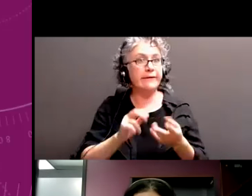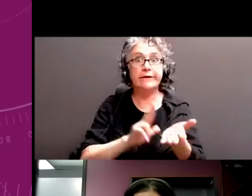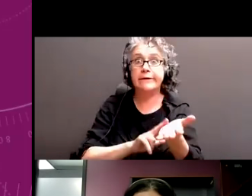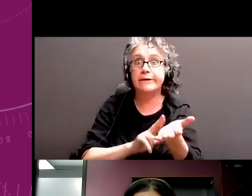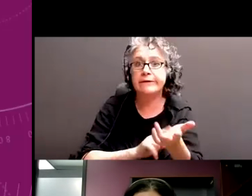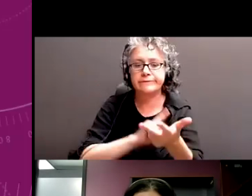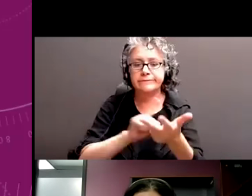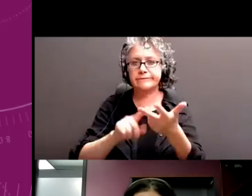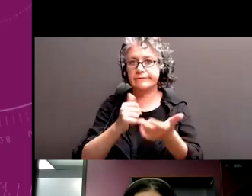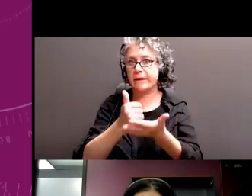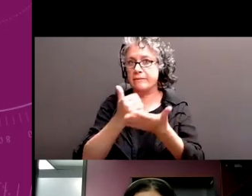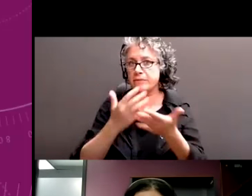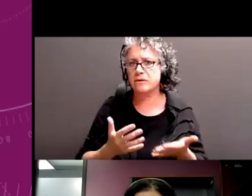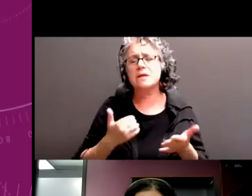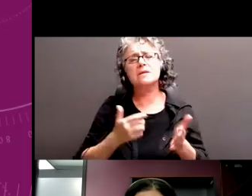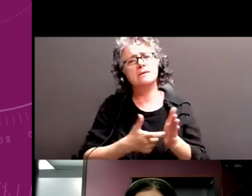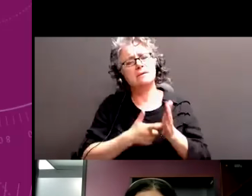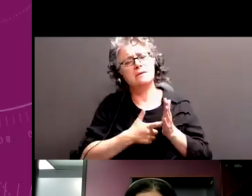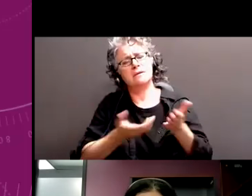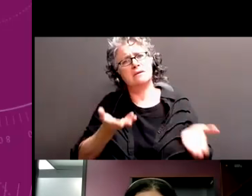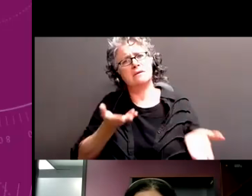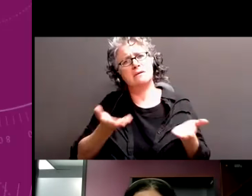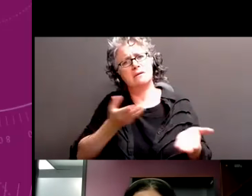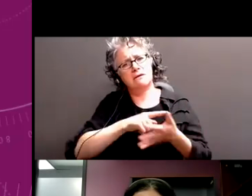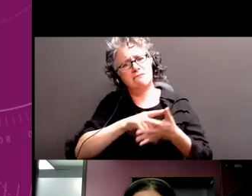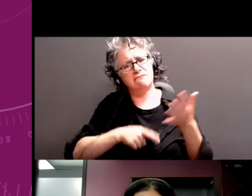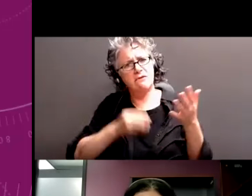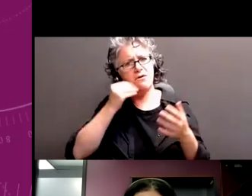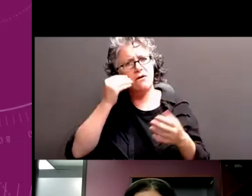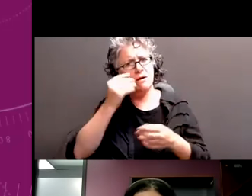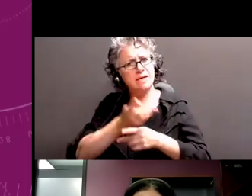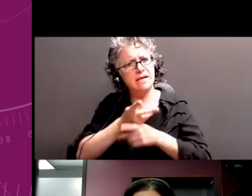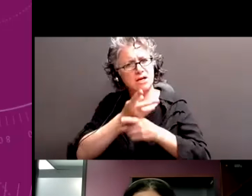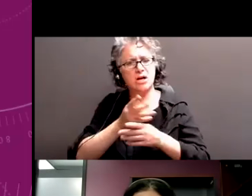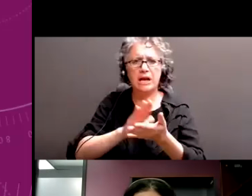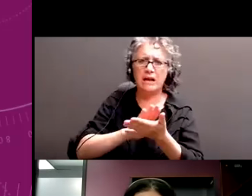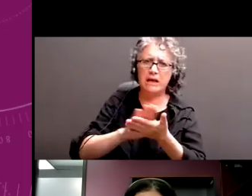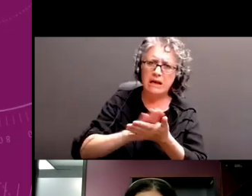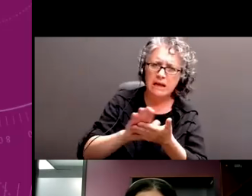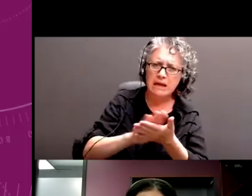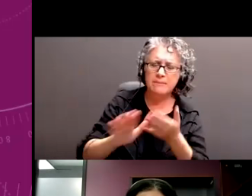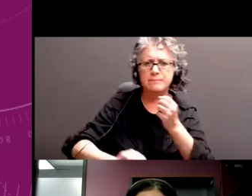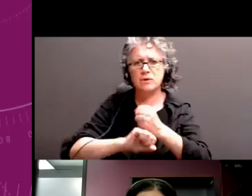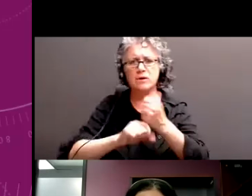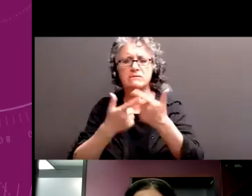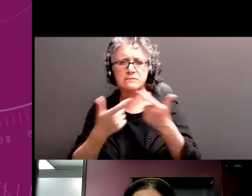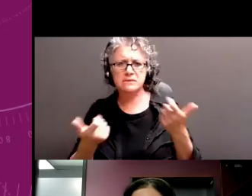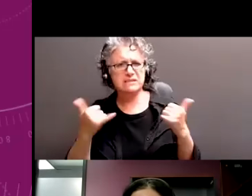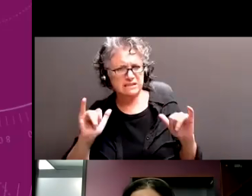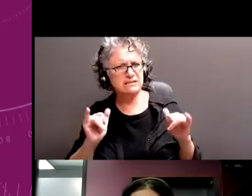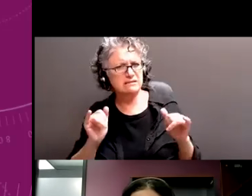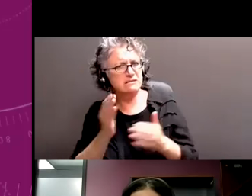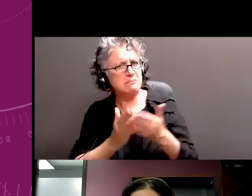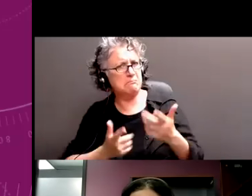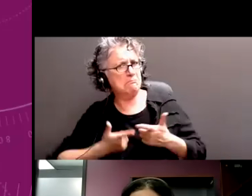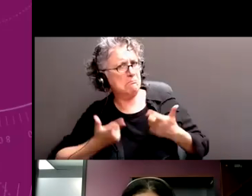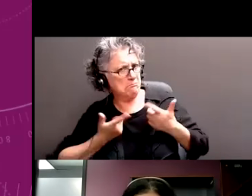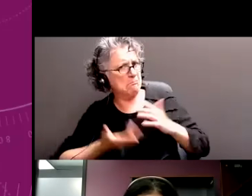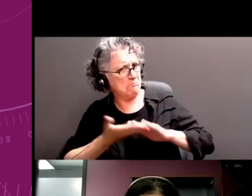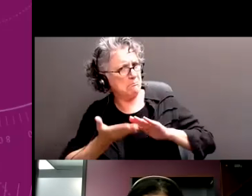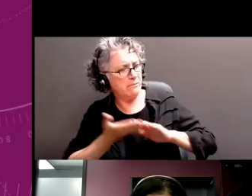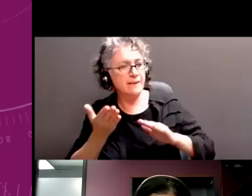essential services. And of course, you know, people are still receiving home care and cleaning supports, et cetera. But some of those services have